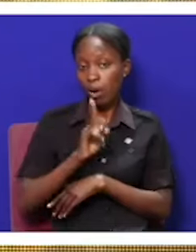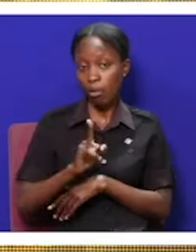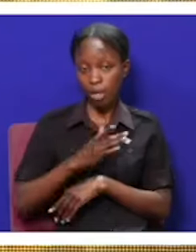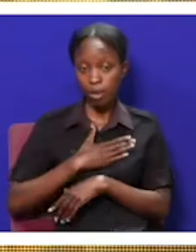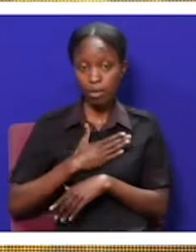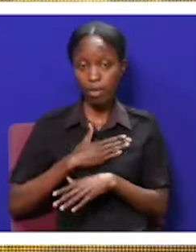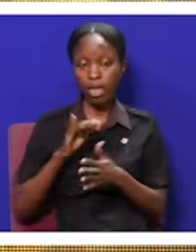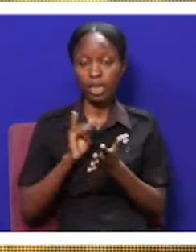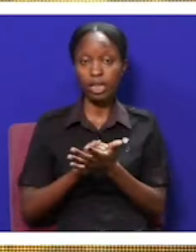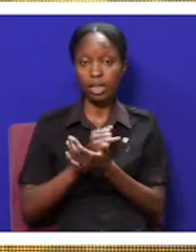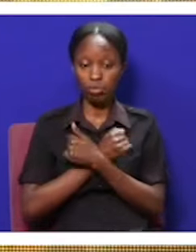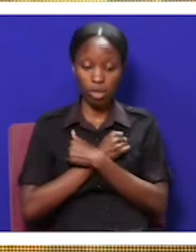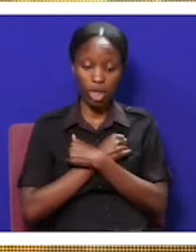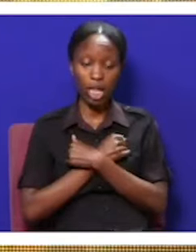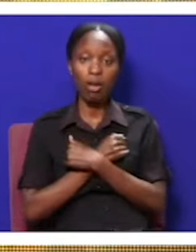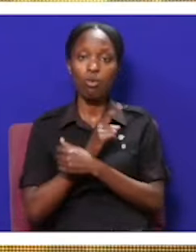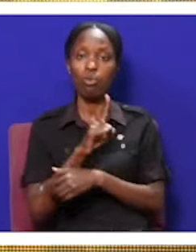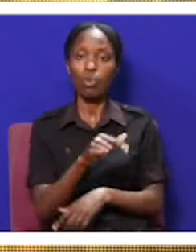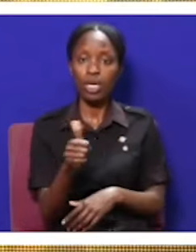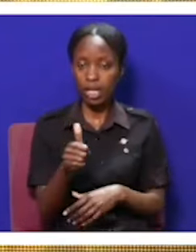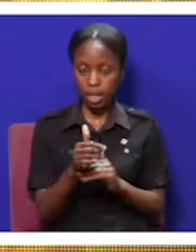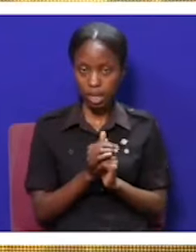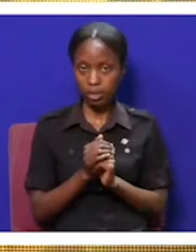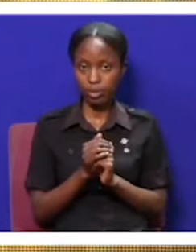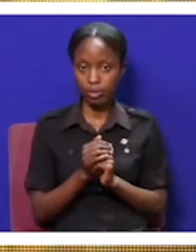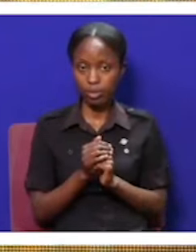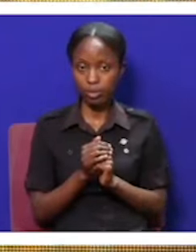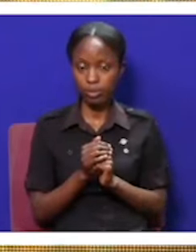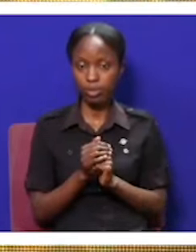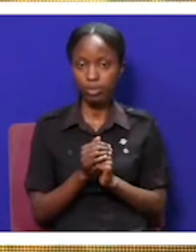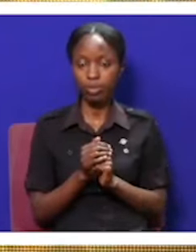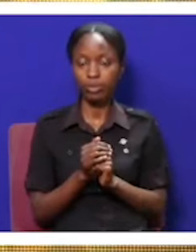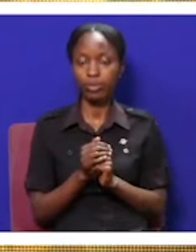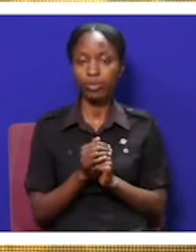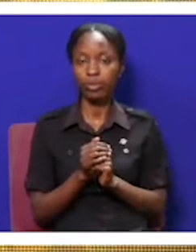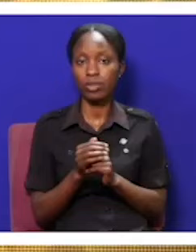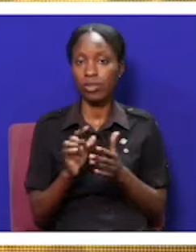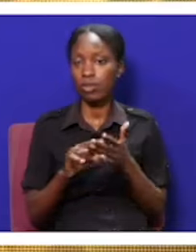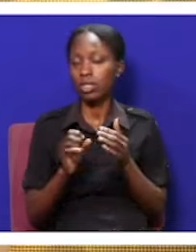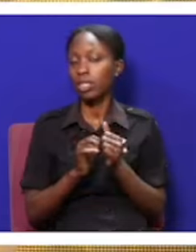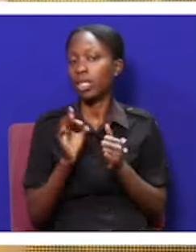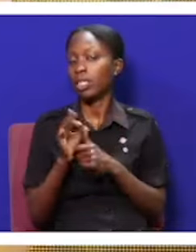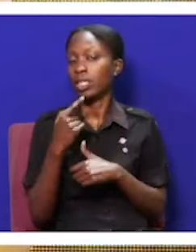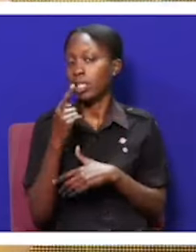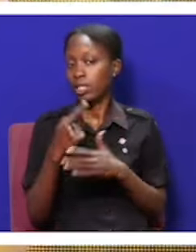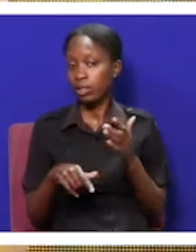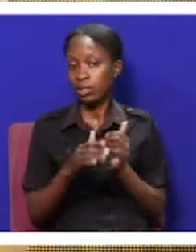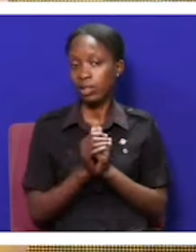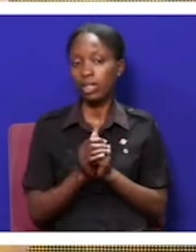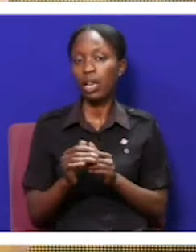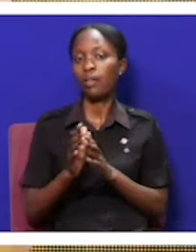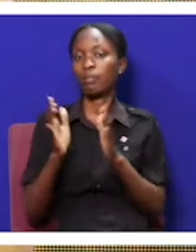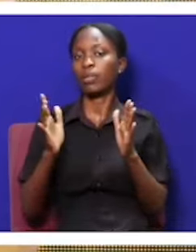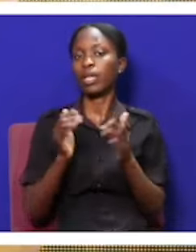commandment, that you love one another." Yes. And verse 13 was, "Greater